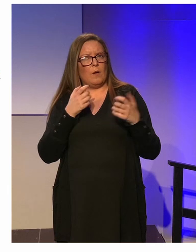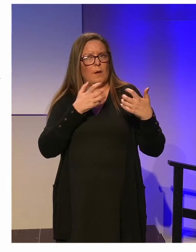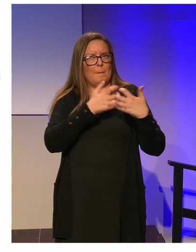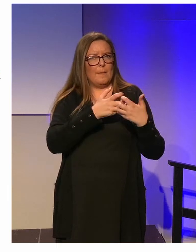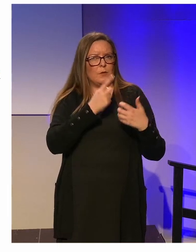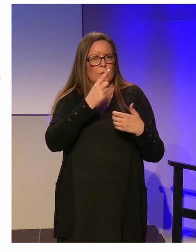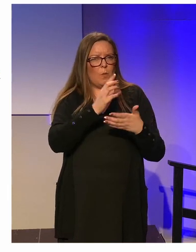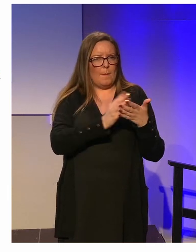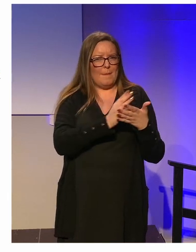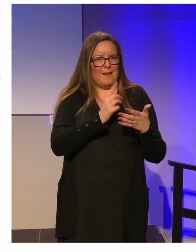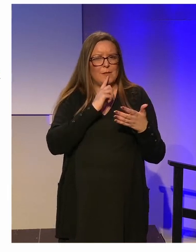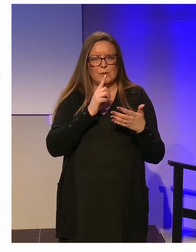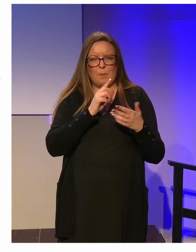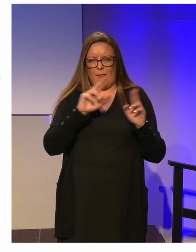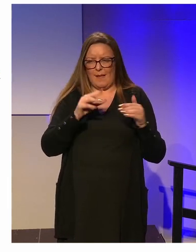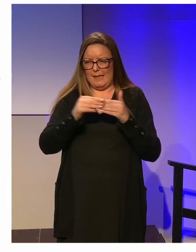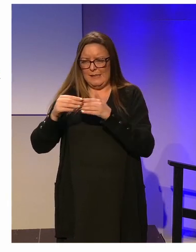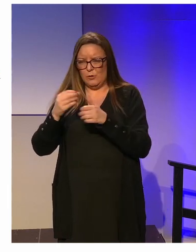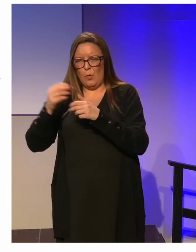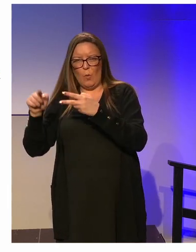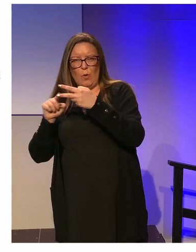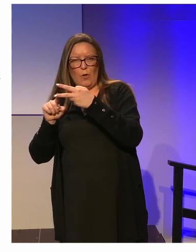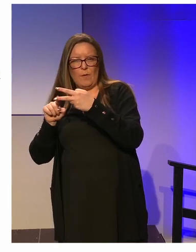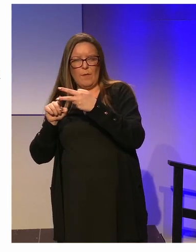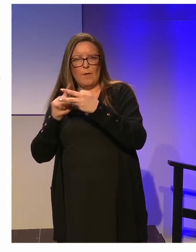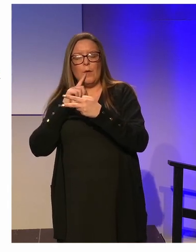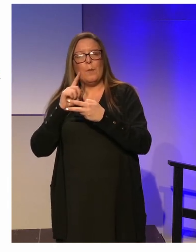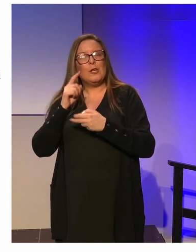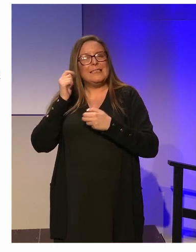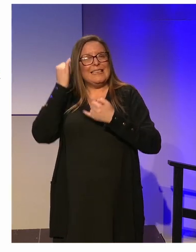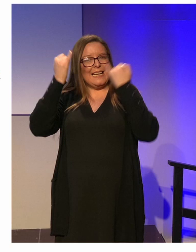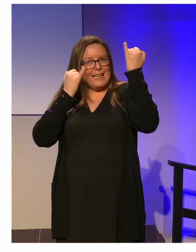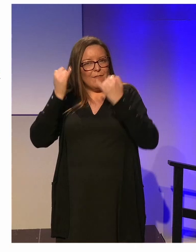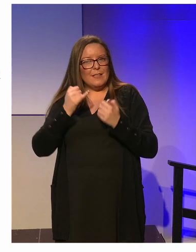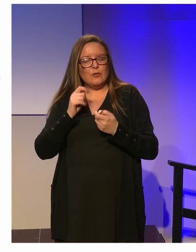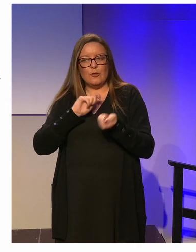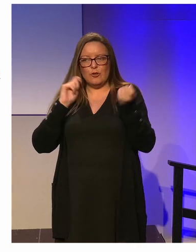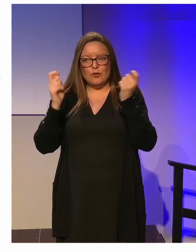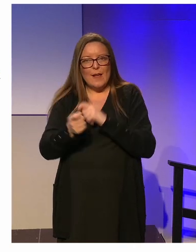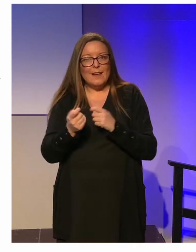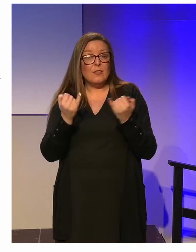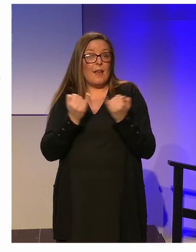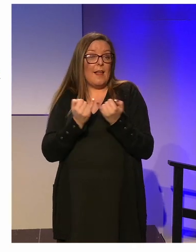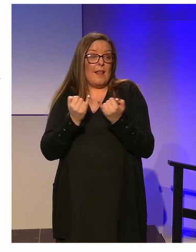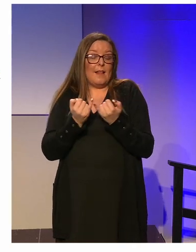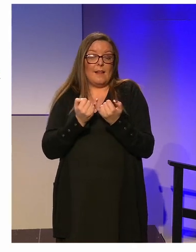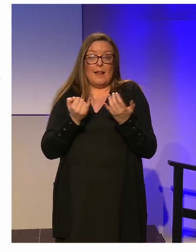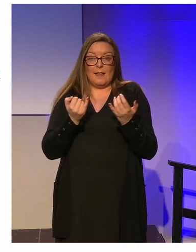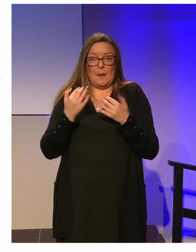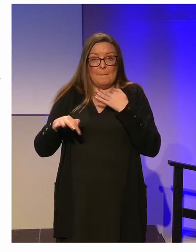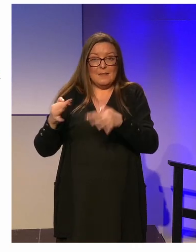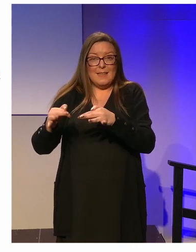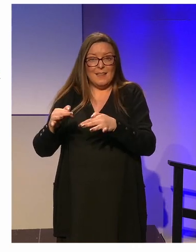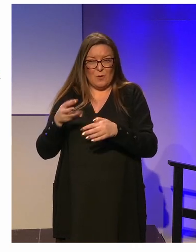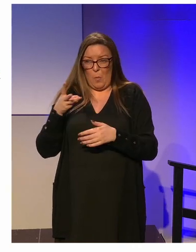not bringing us to another place. And it's in the change, it's in innovation. Exactly like being brave to make mistakes, you're